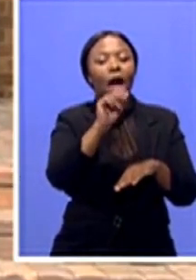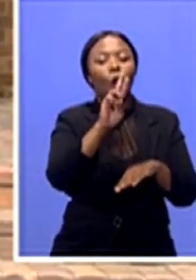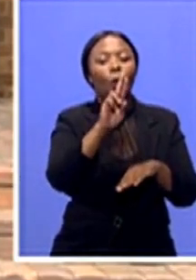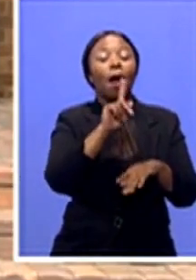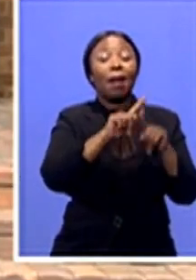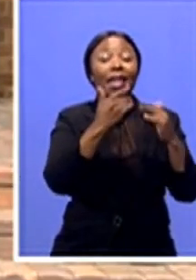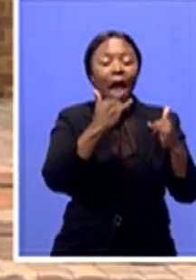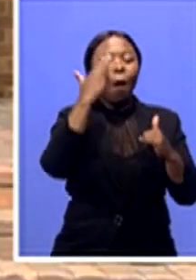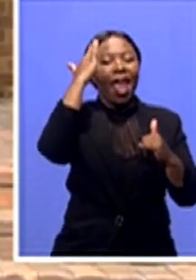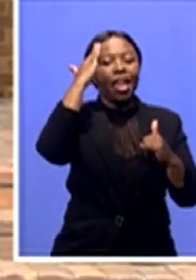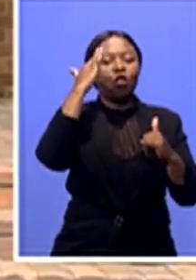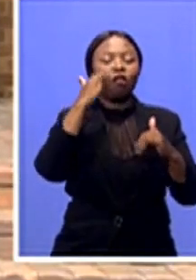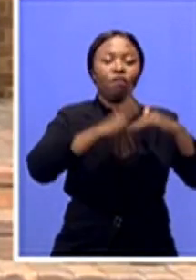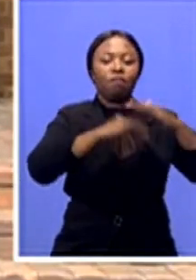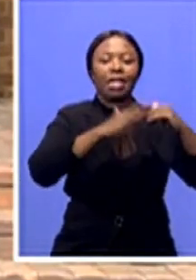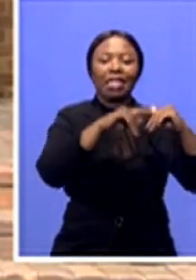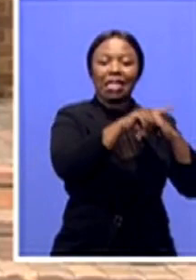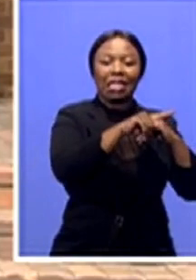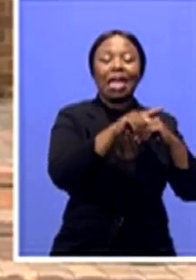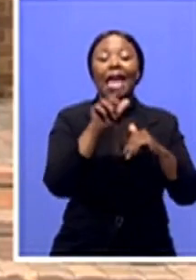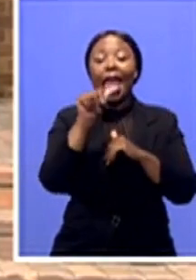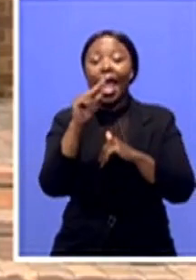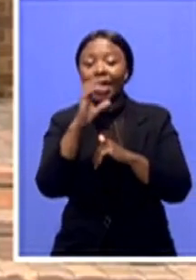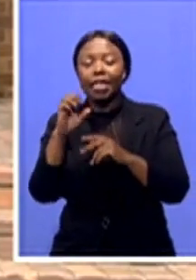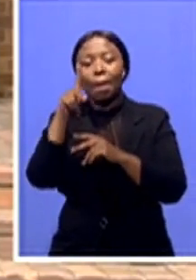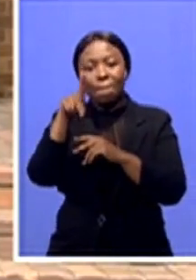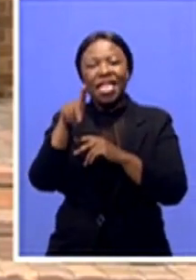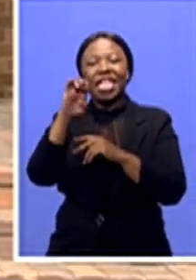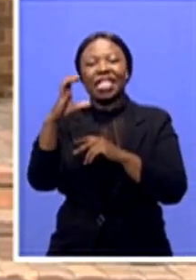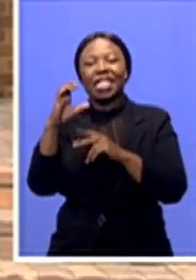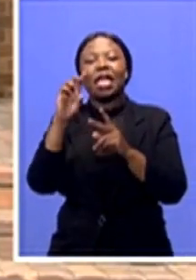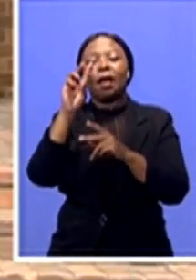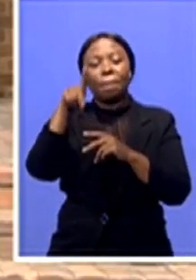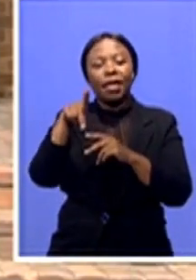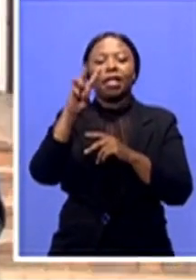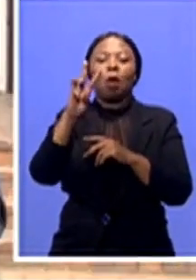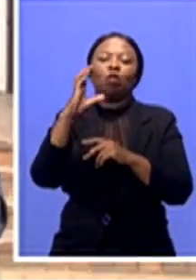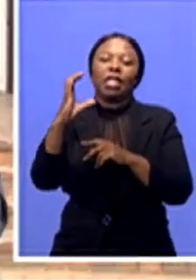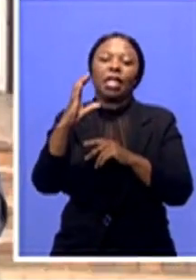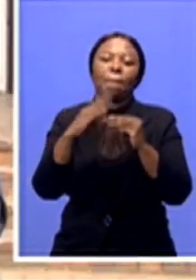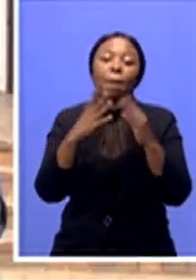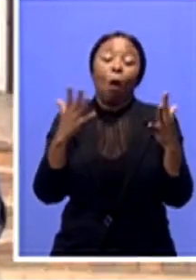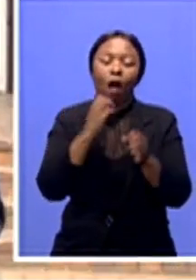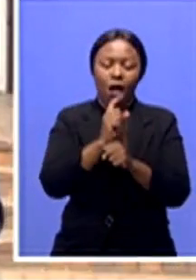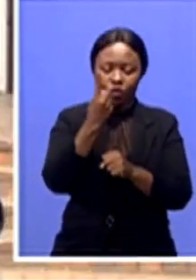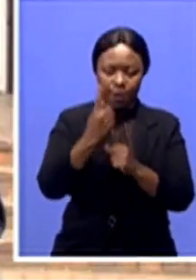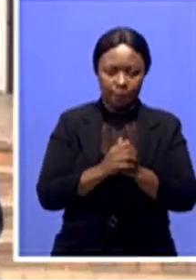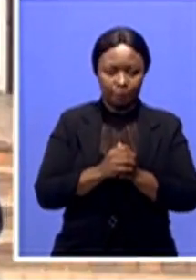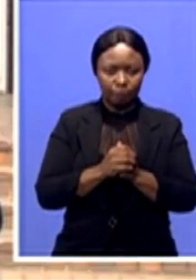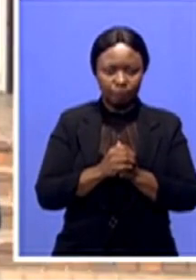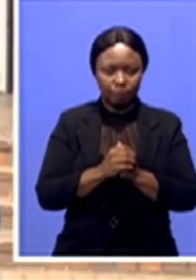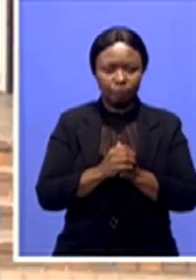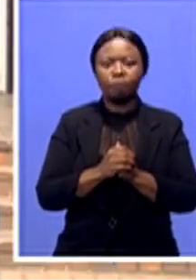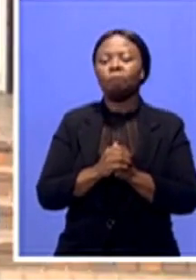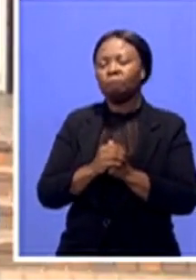also an ANC, PEC and PwC member in Gauteng. Takeaways that I got from Fikile Mbalula the other day